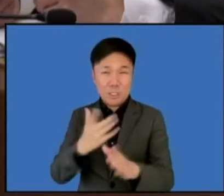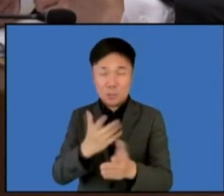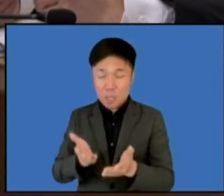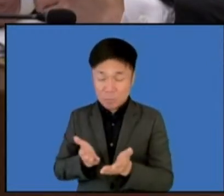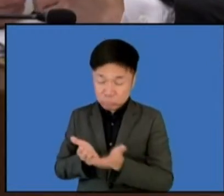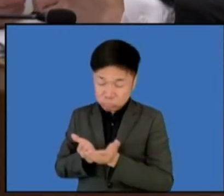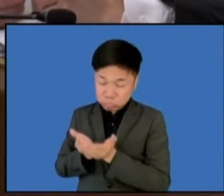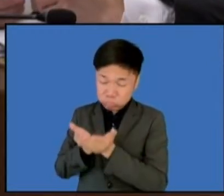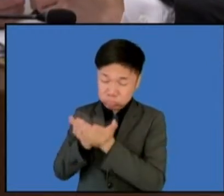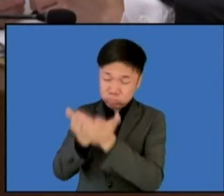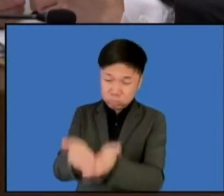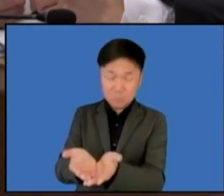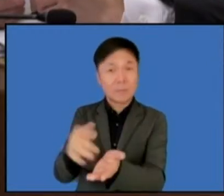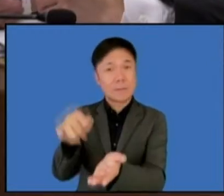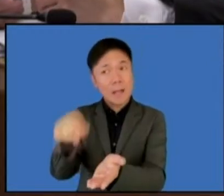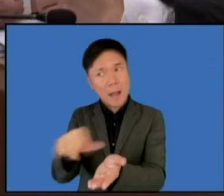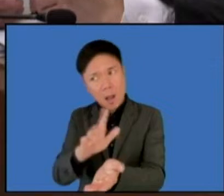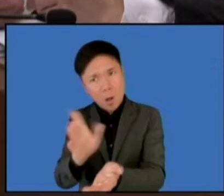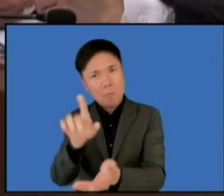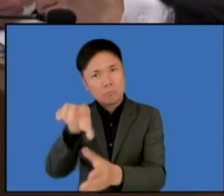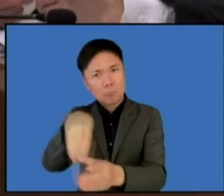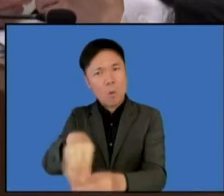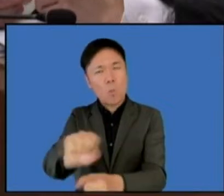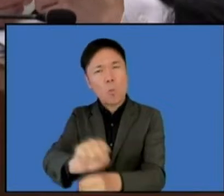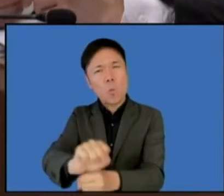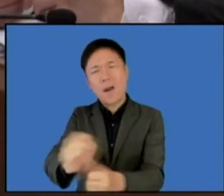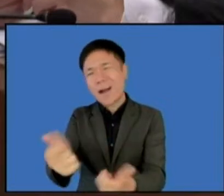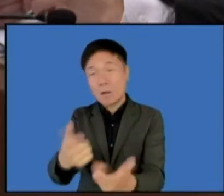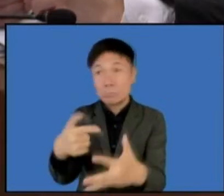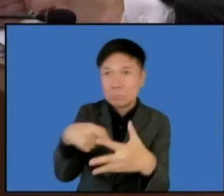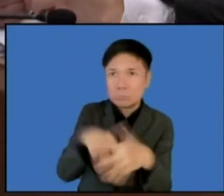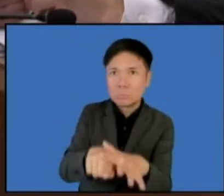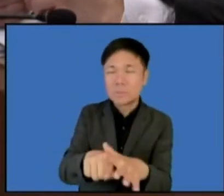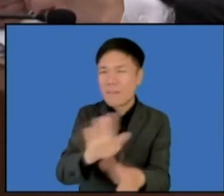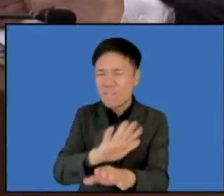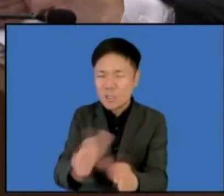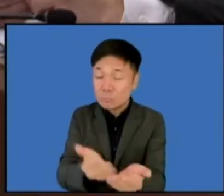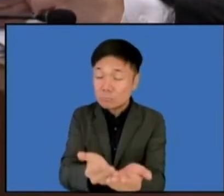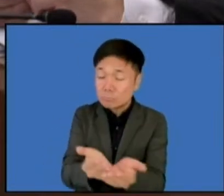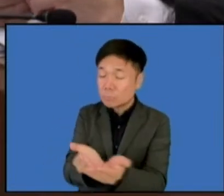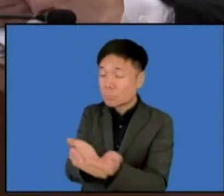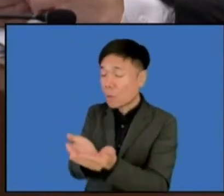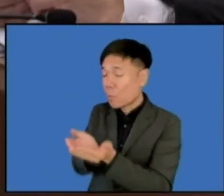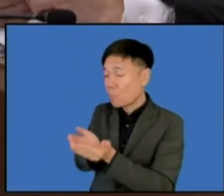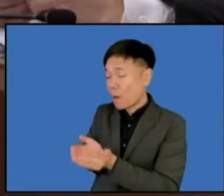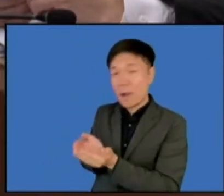to the country of destination, and eventually back, is one of the issues that we fully agree.